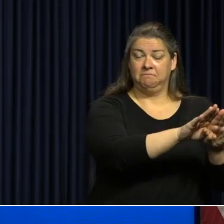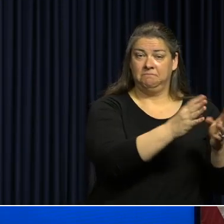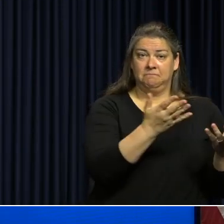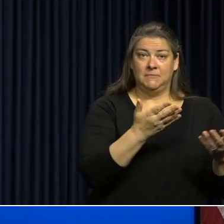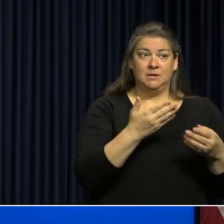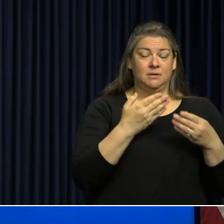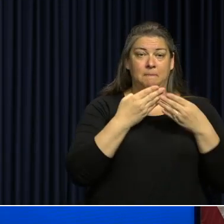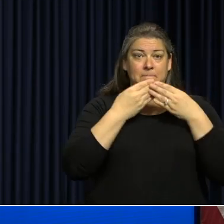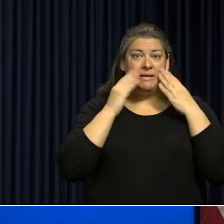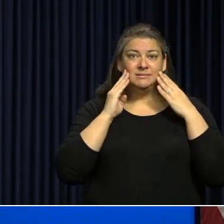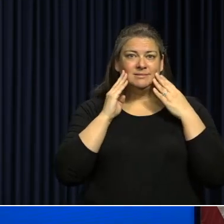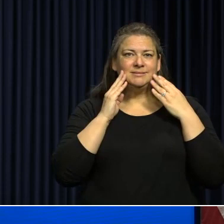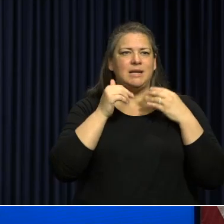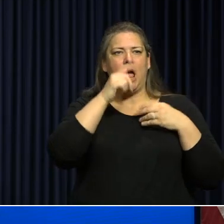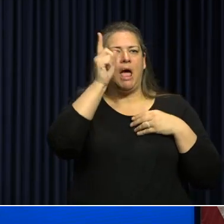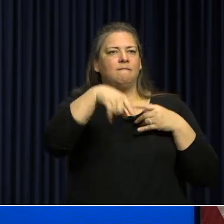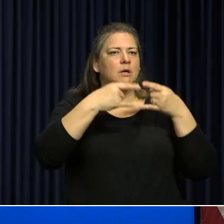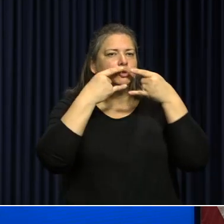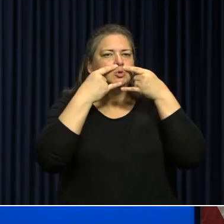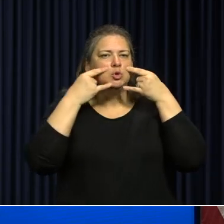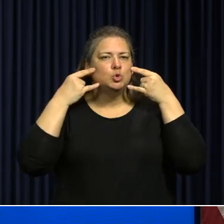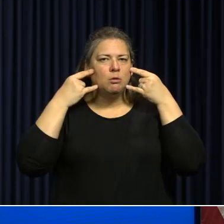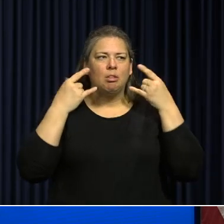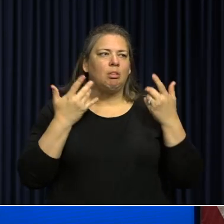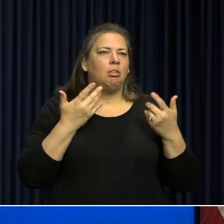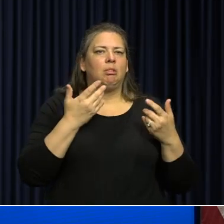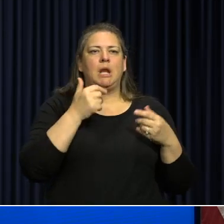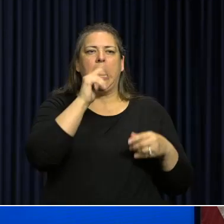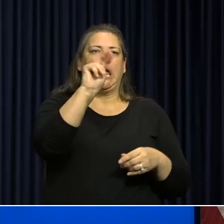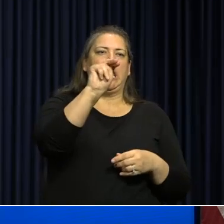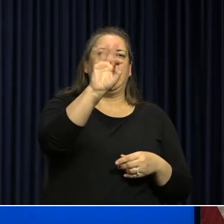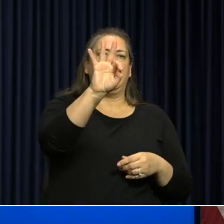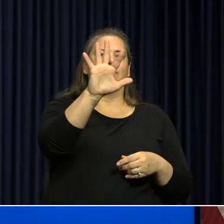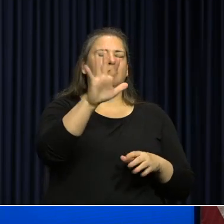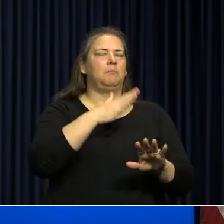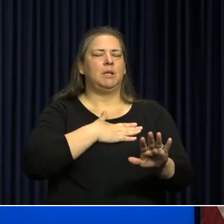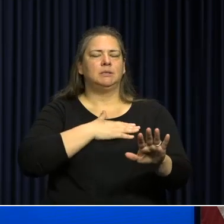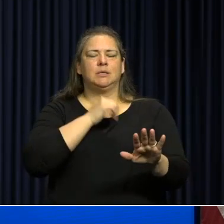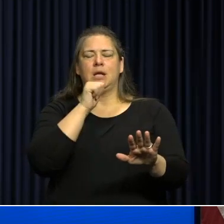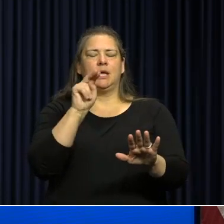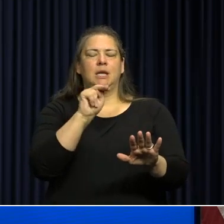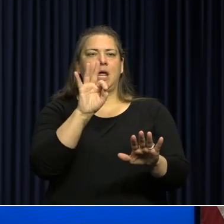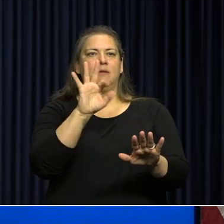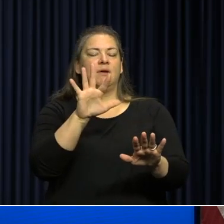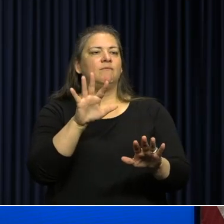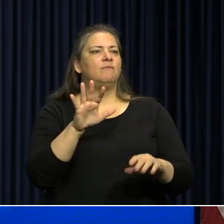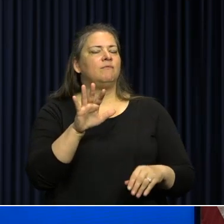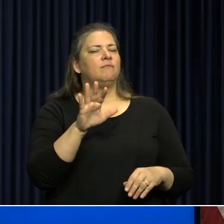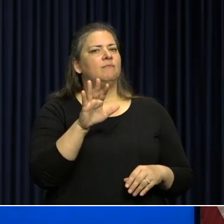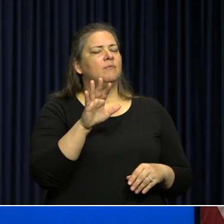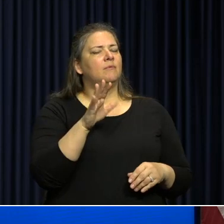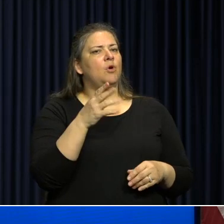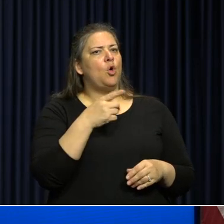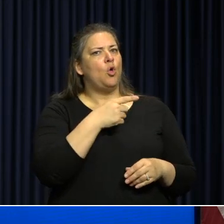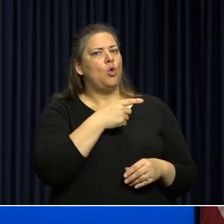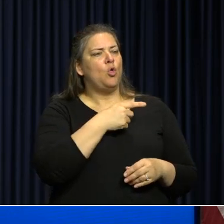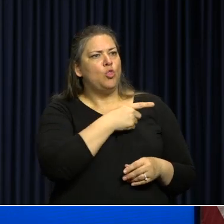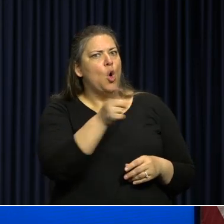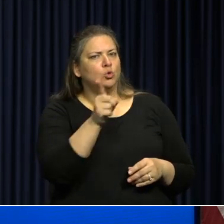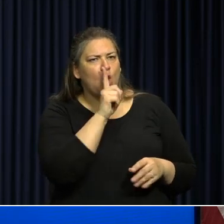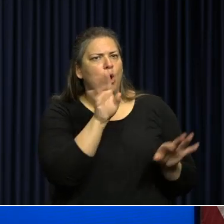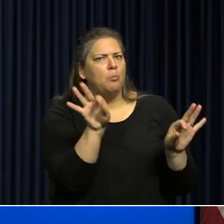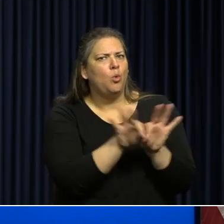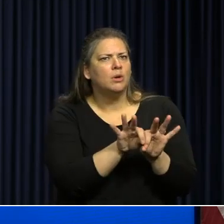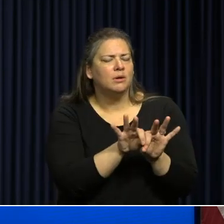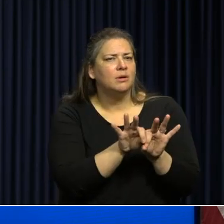Masks, and not surgical masks, not N95s, please, not N95s. Those are going to be important. And the